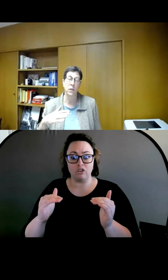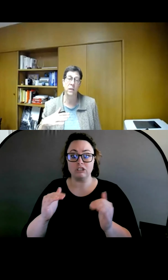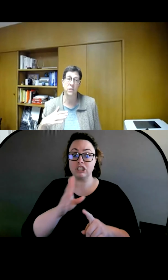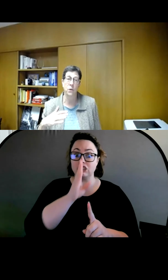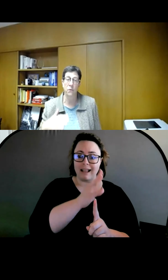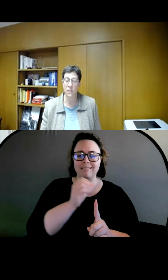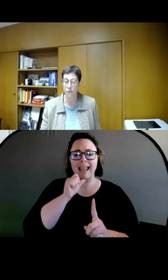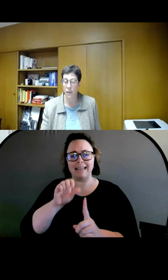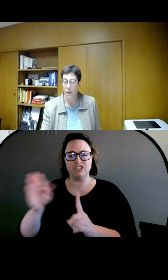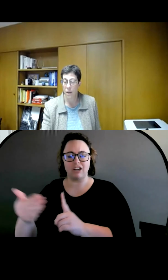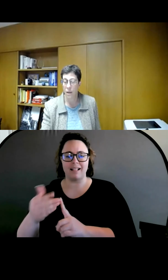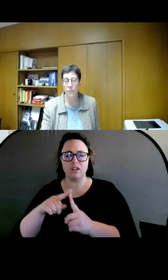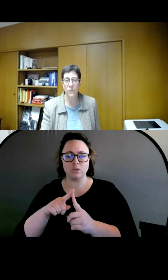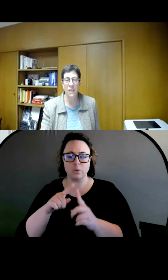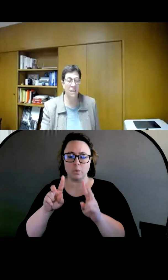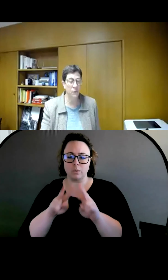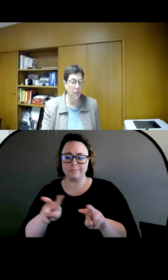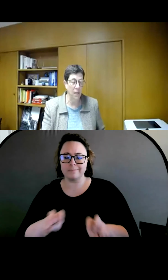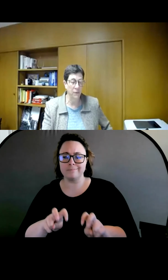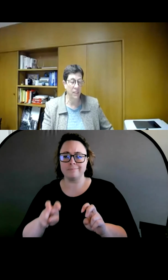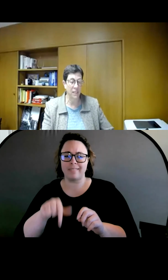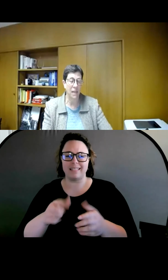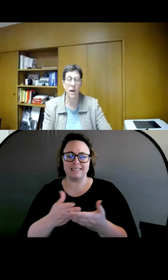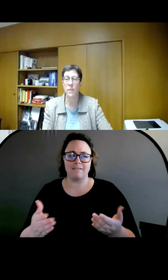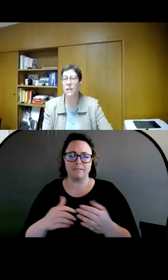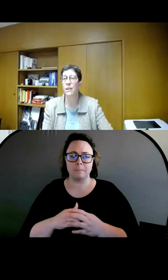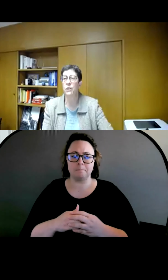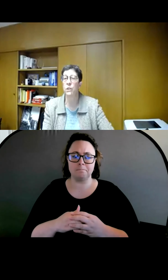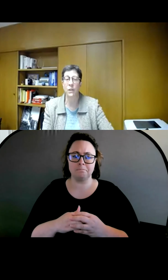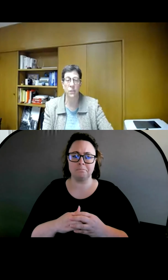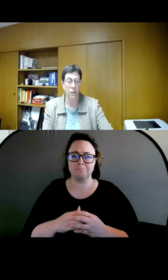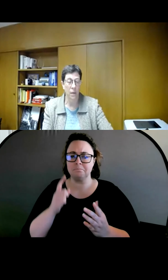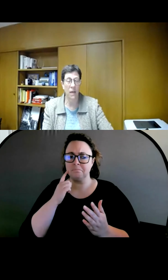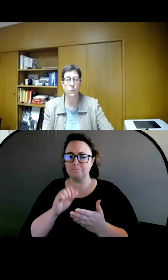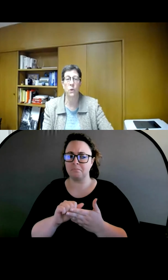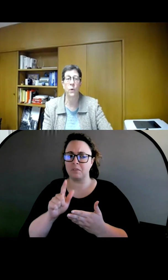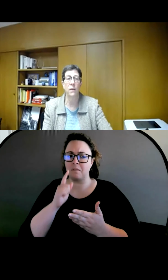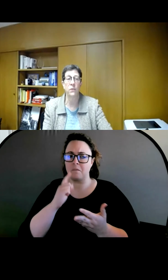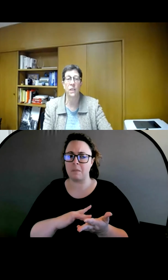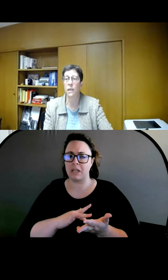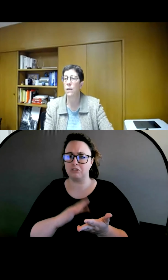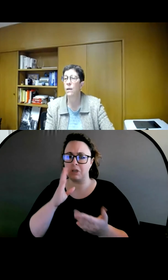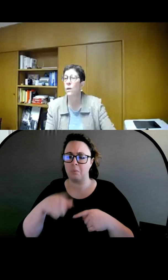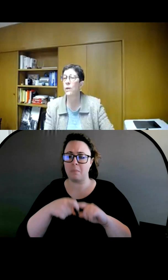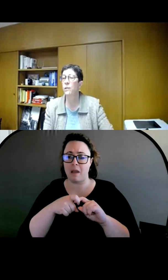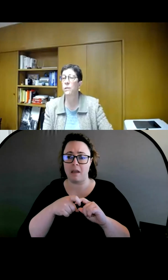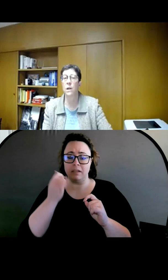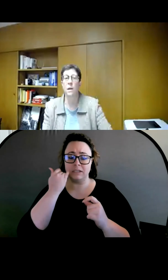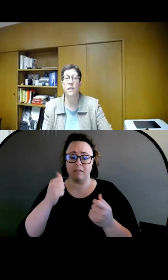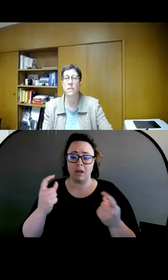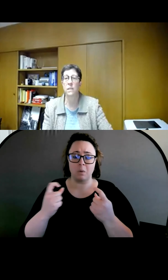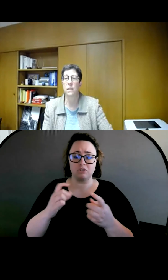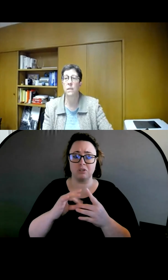indirectly to look at this sort of stuff. I think this was all I was going to say about medication, so I'll just pause real quick if there's any questions